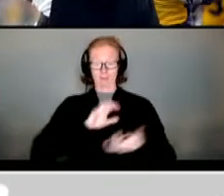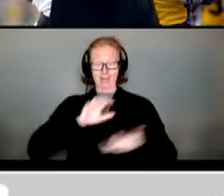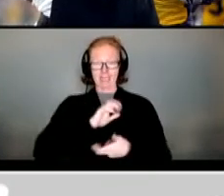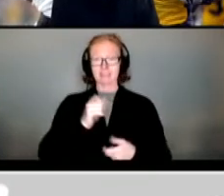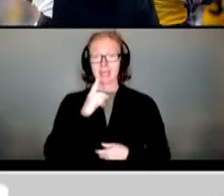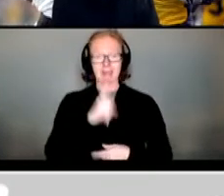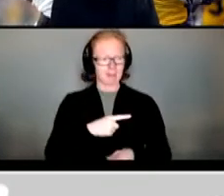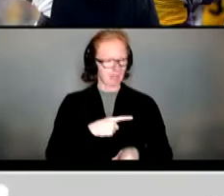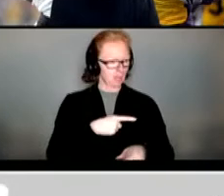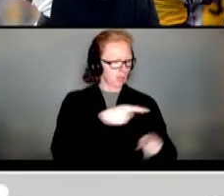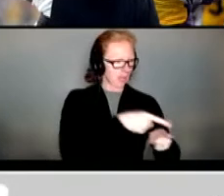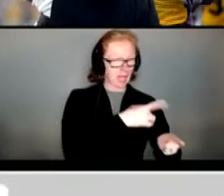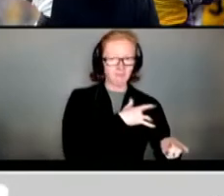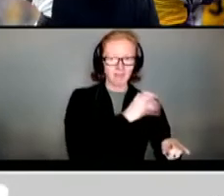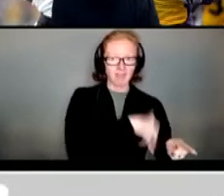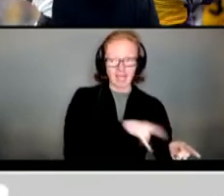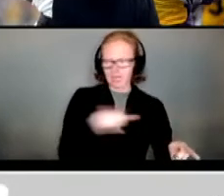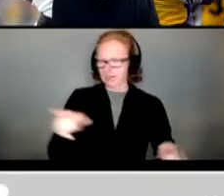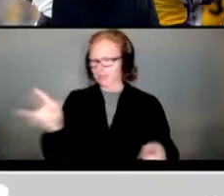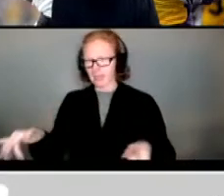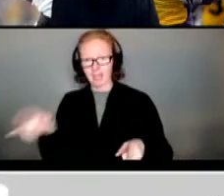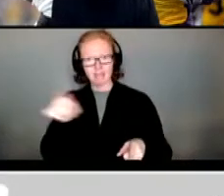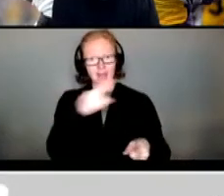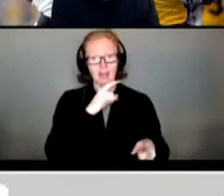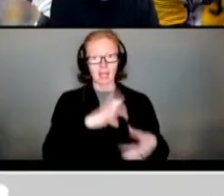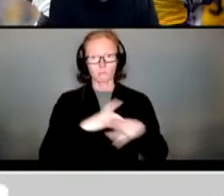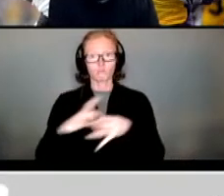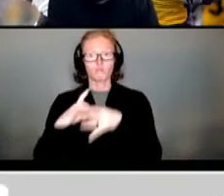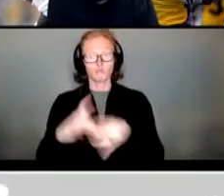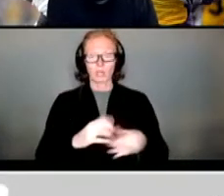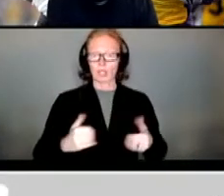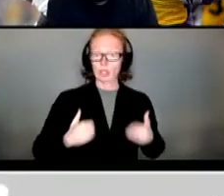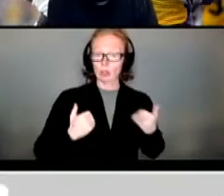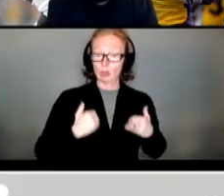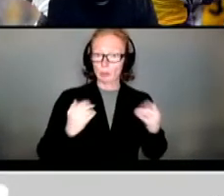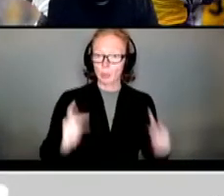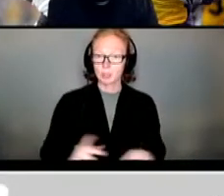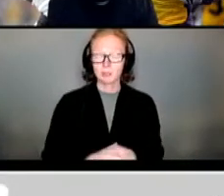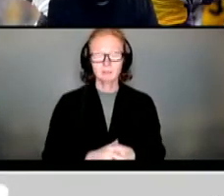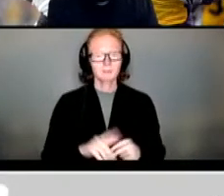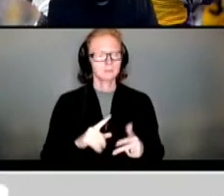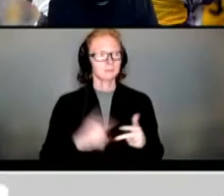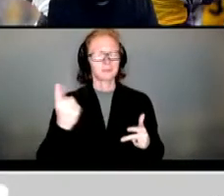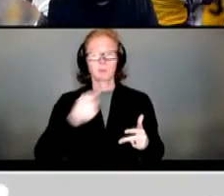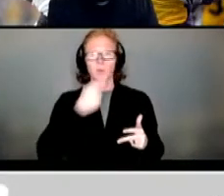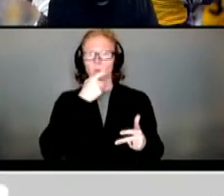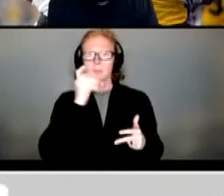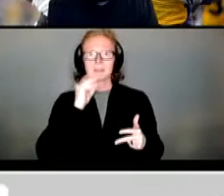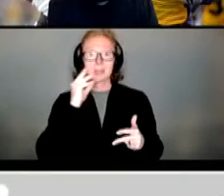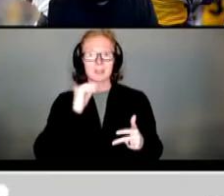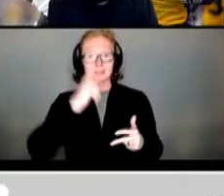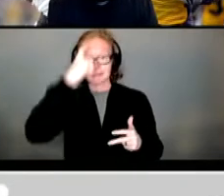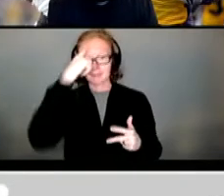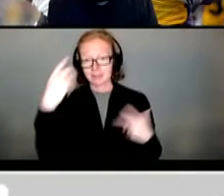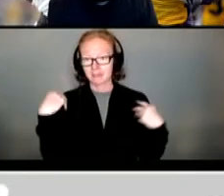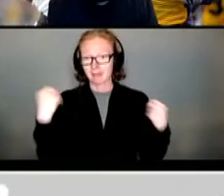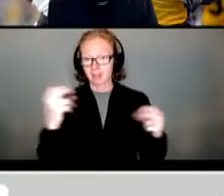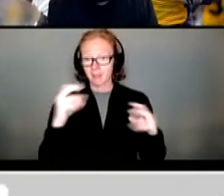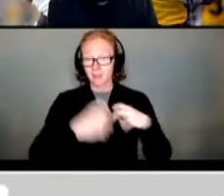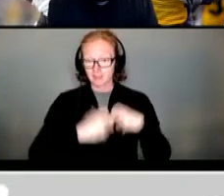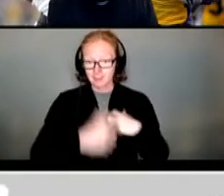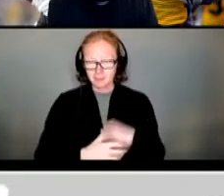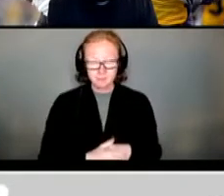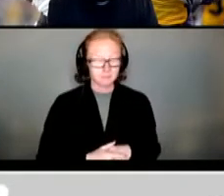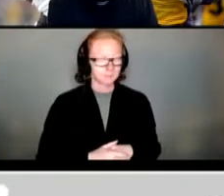intersections with lots of things. Being a youth person, being somebody who experiences mental health crises, and somebody